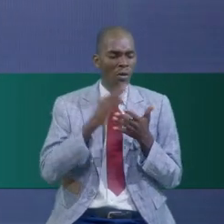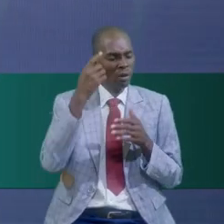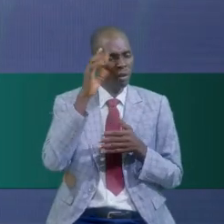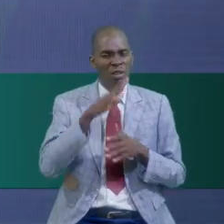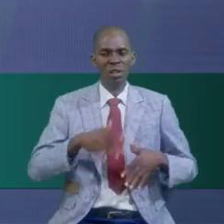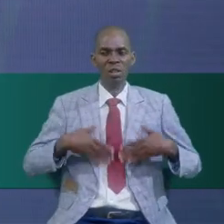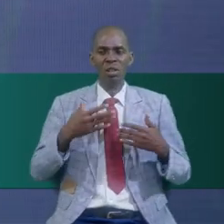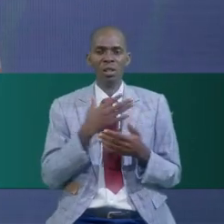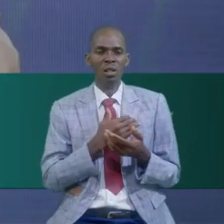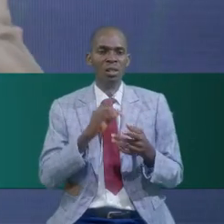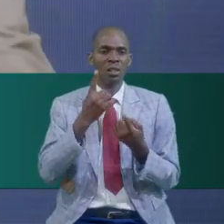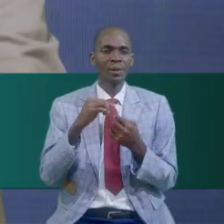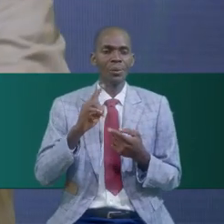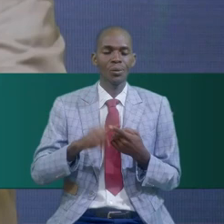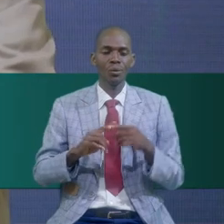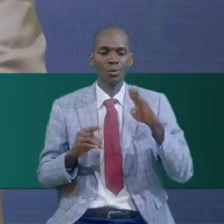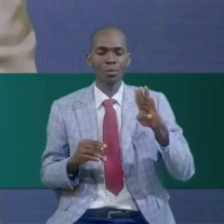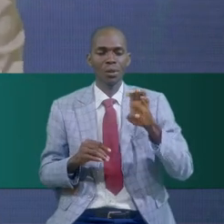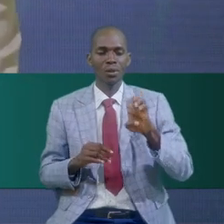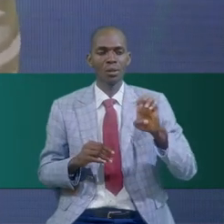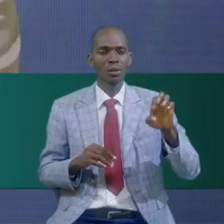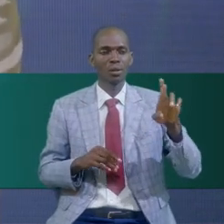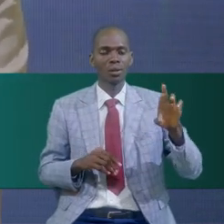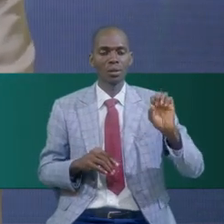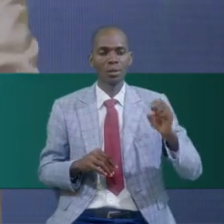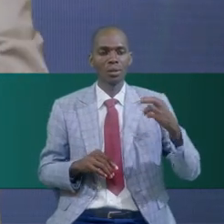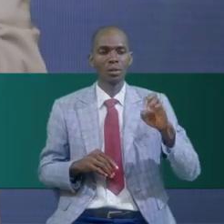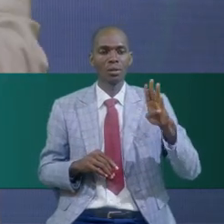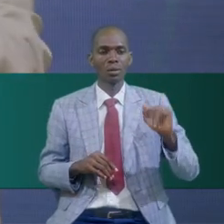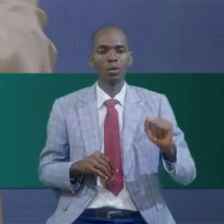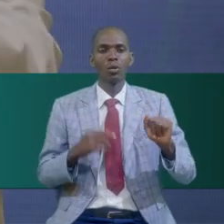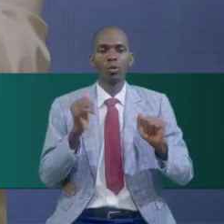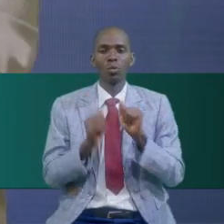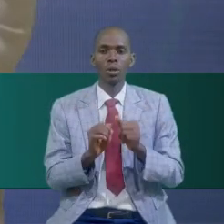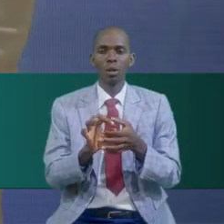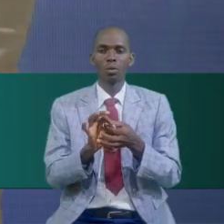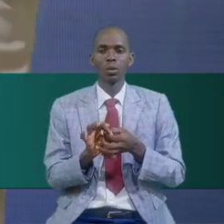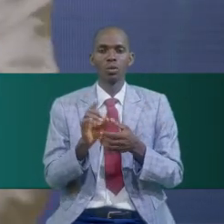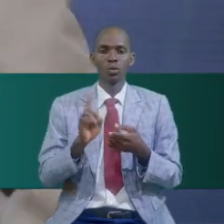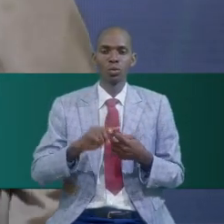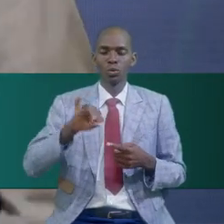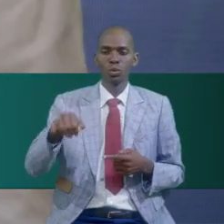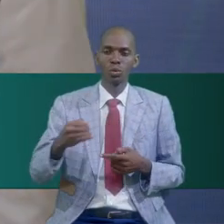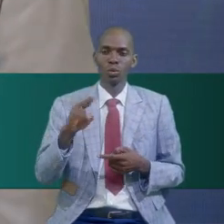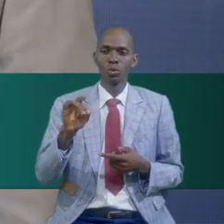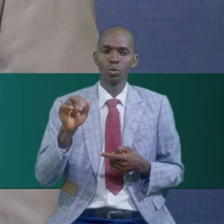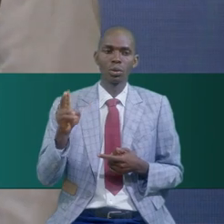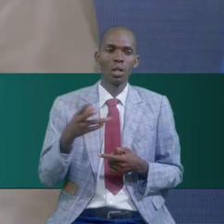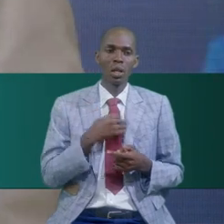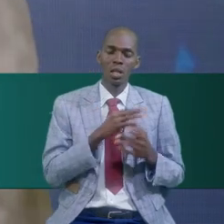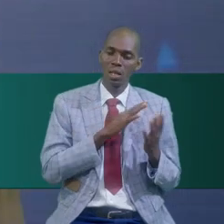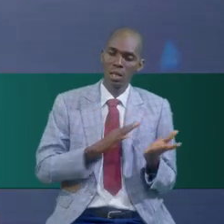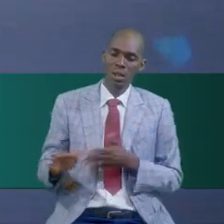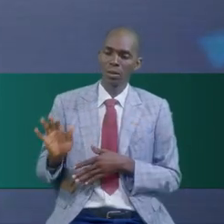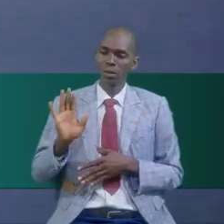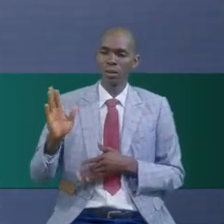came to Beersheba, which belonged to Judah, and let a servant there.